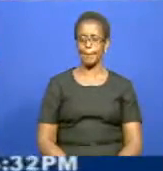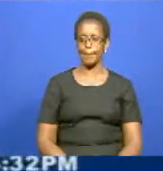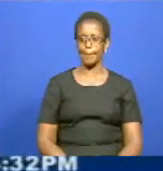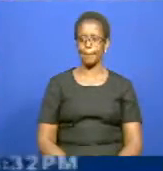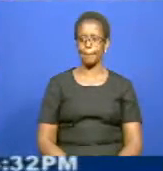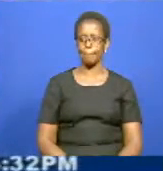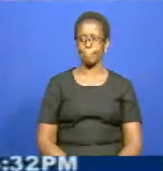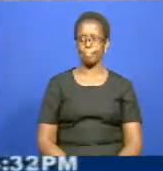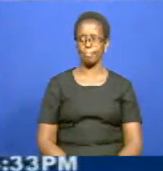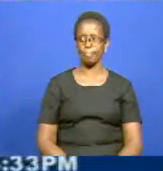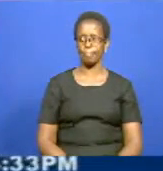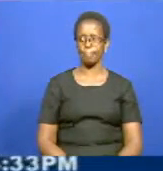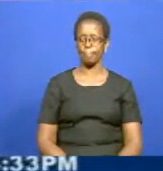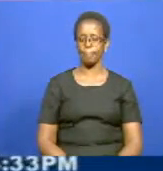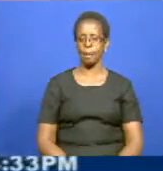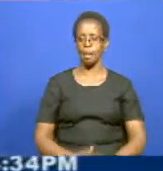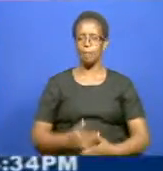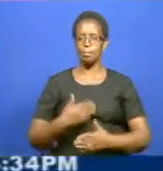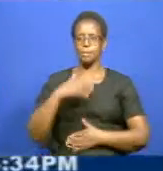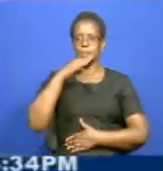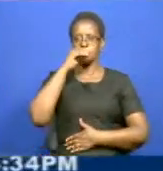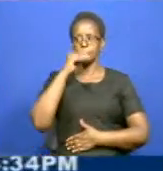Mr. Speaker, sir,